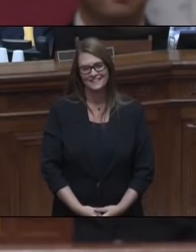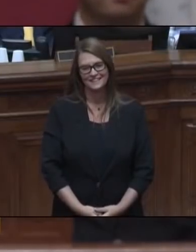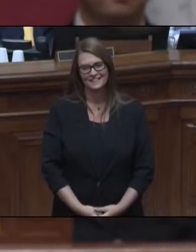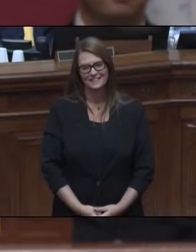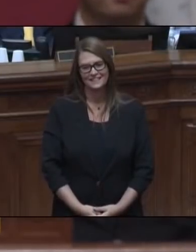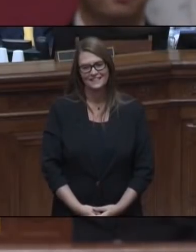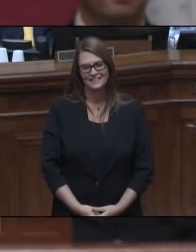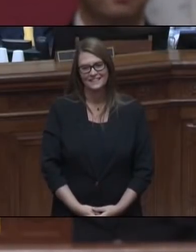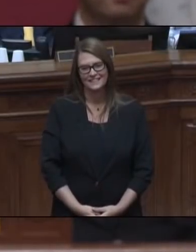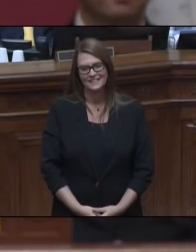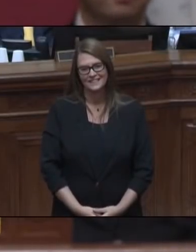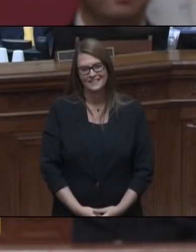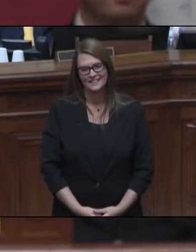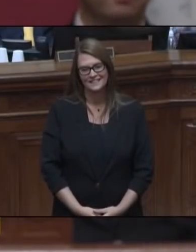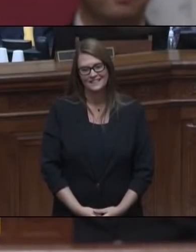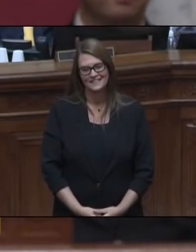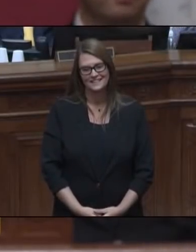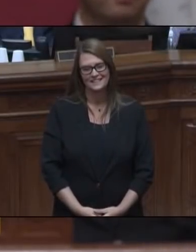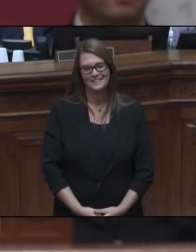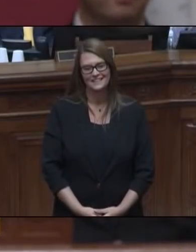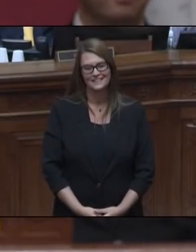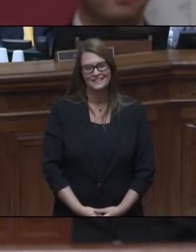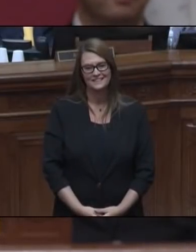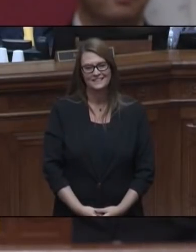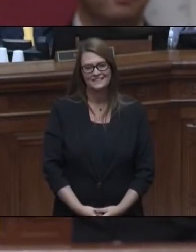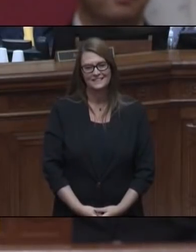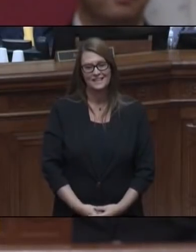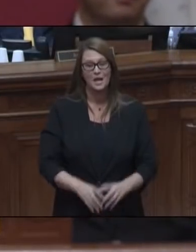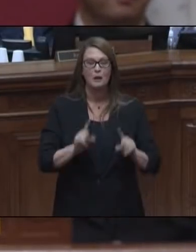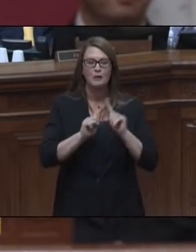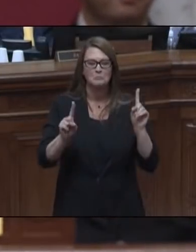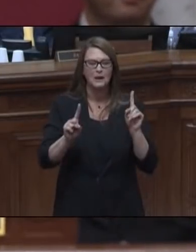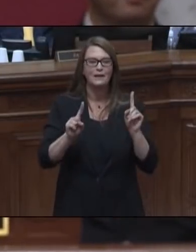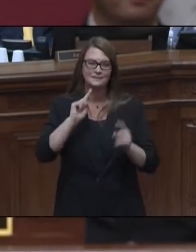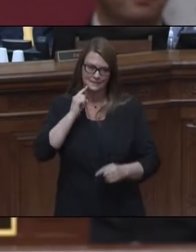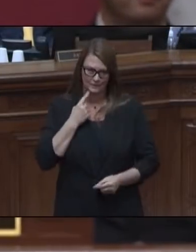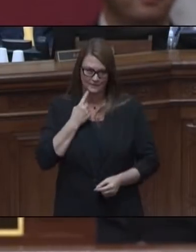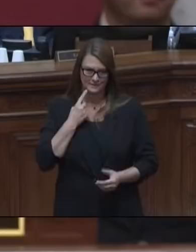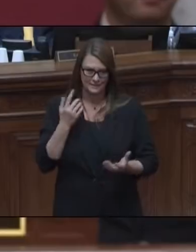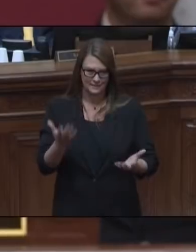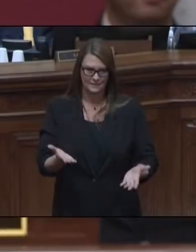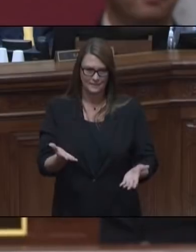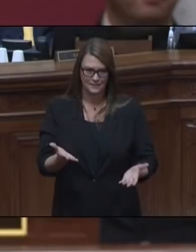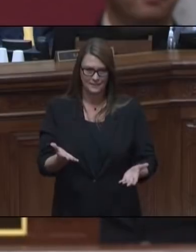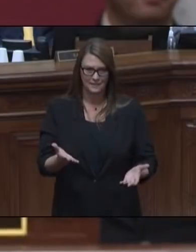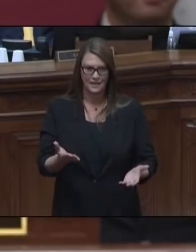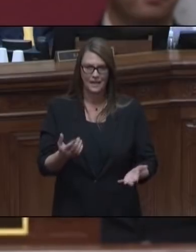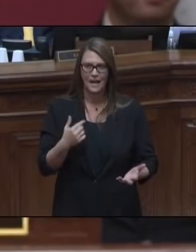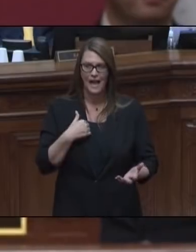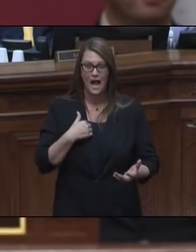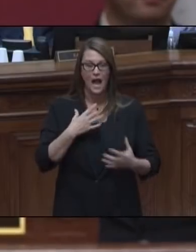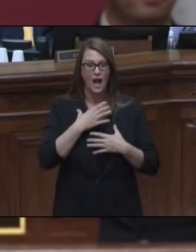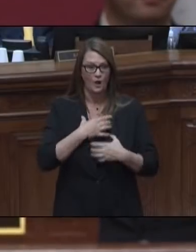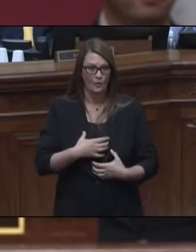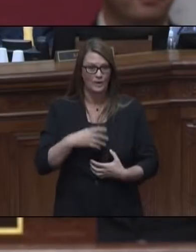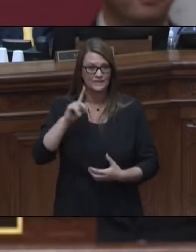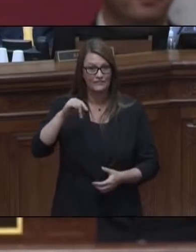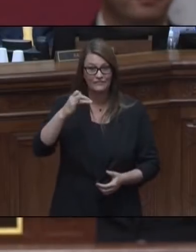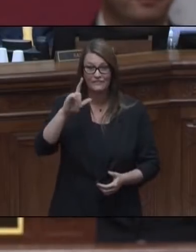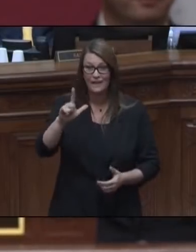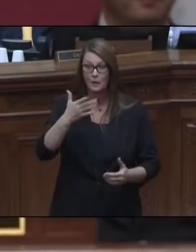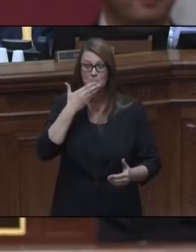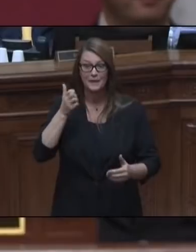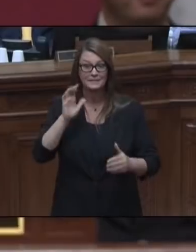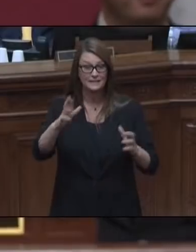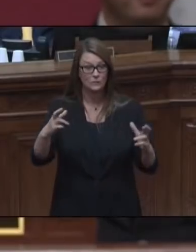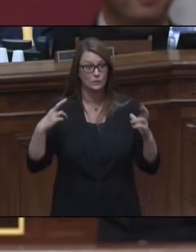But nevertheless, on a more serious note, you know, I do wish Phil the best in his retirement, and